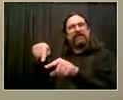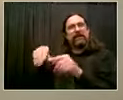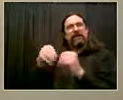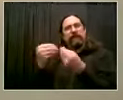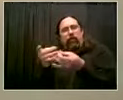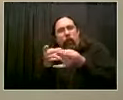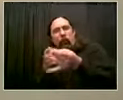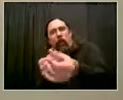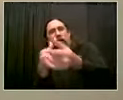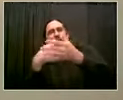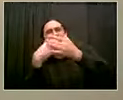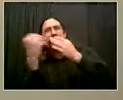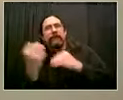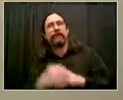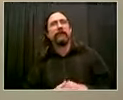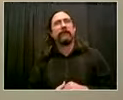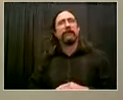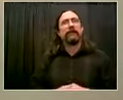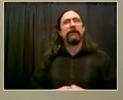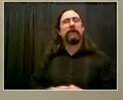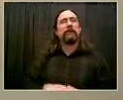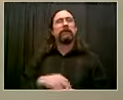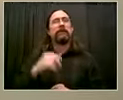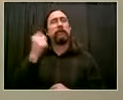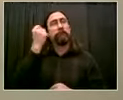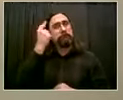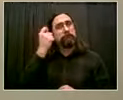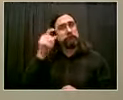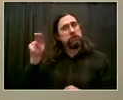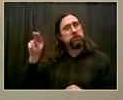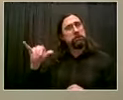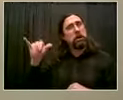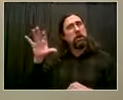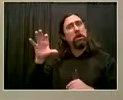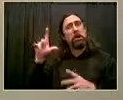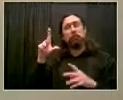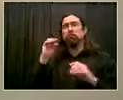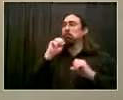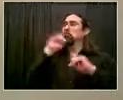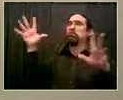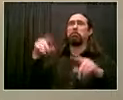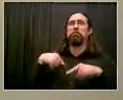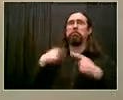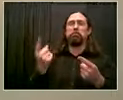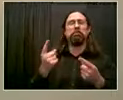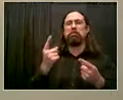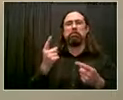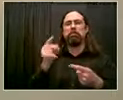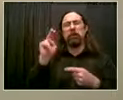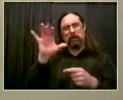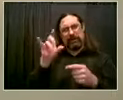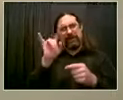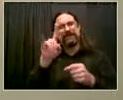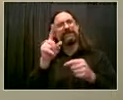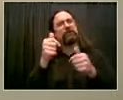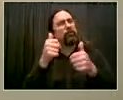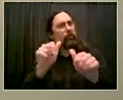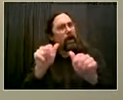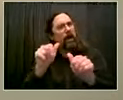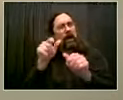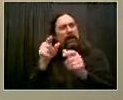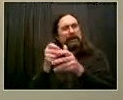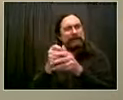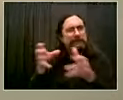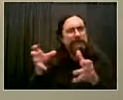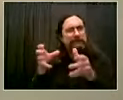you know, we have to start at Exodus. We start the planning once they get out, unfortunately. We have a couple of programs inside of prison, but the pandemic